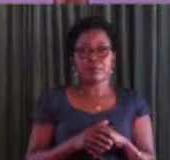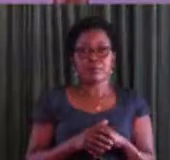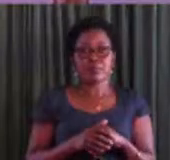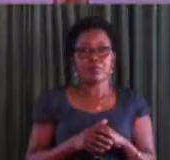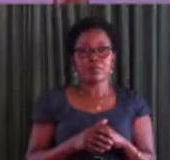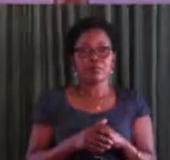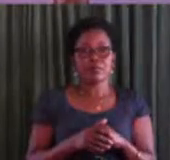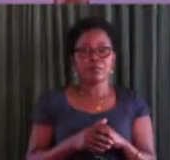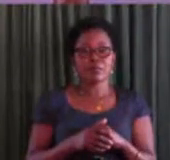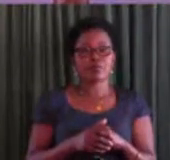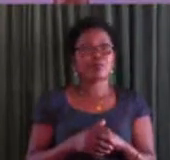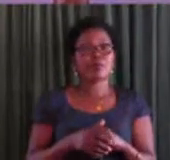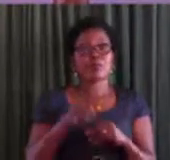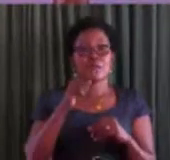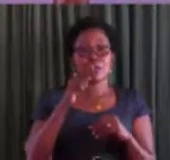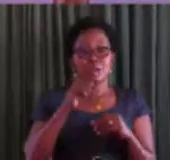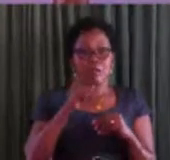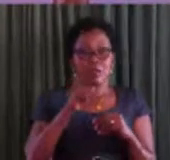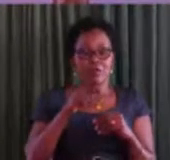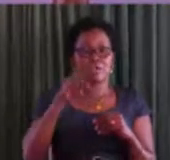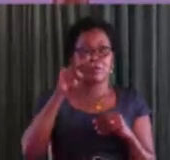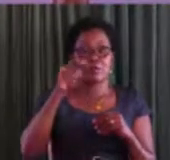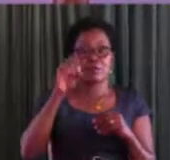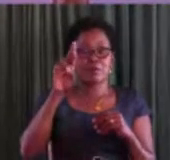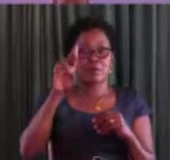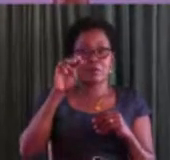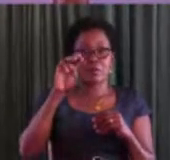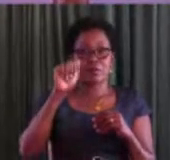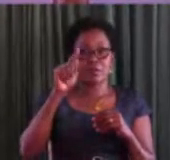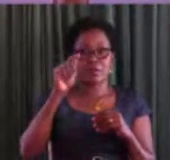was a creation in Munya 1, where